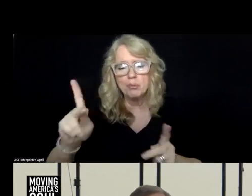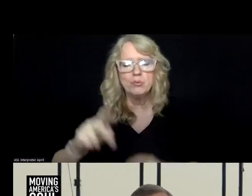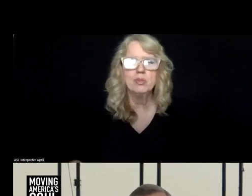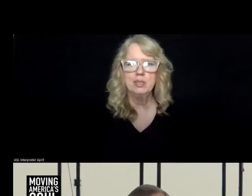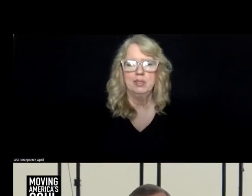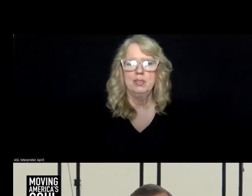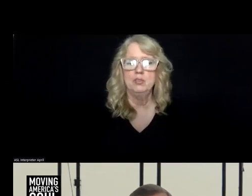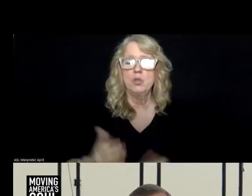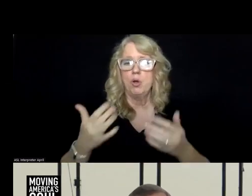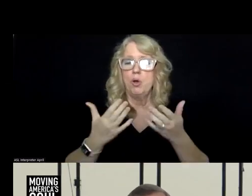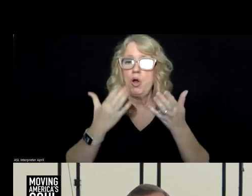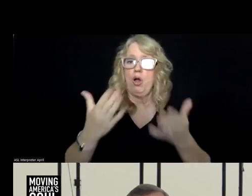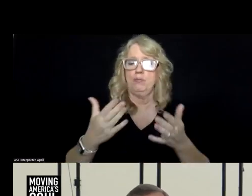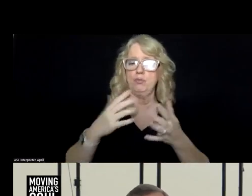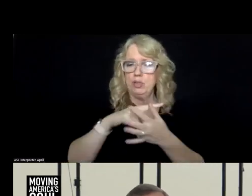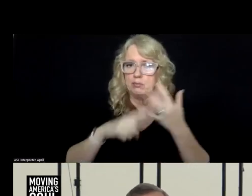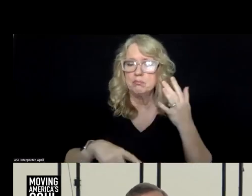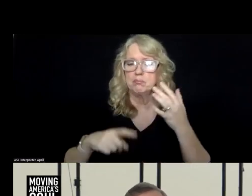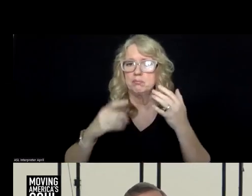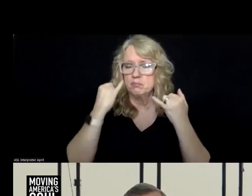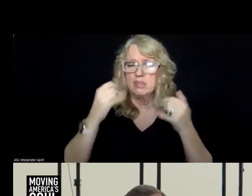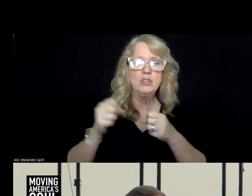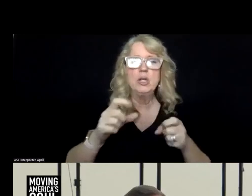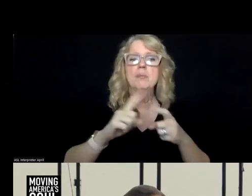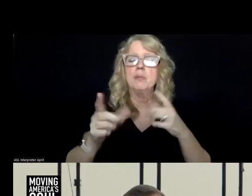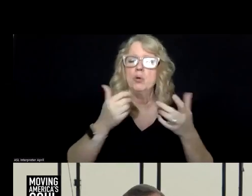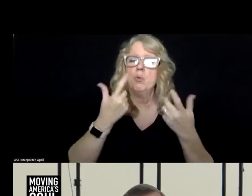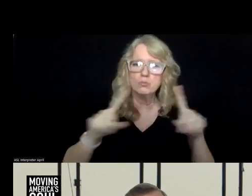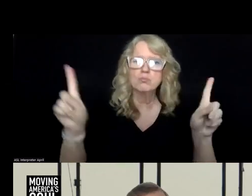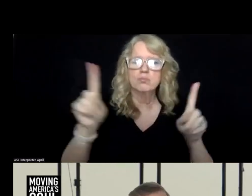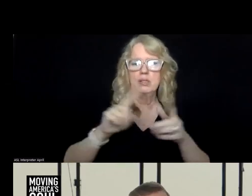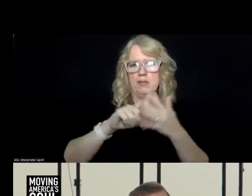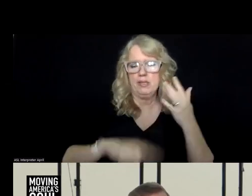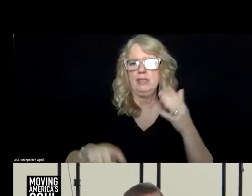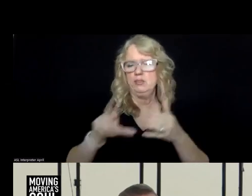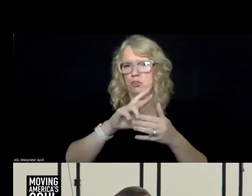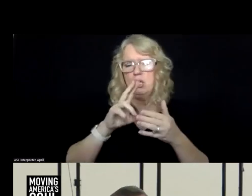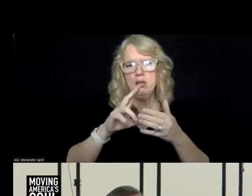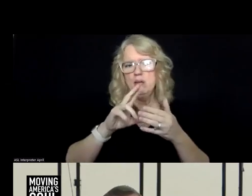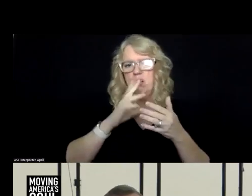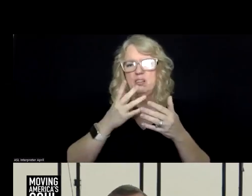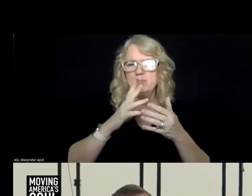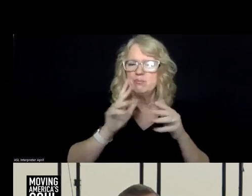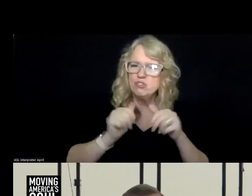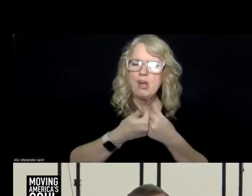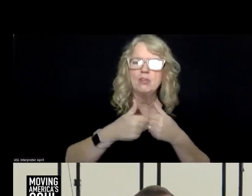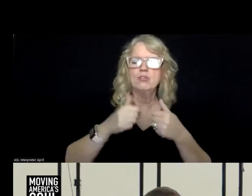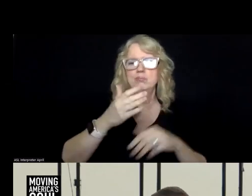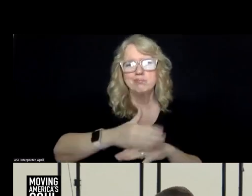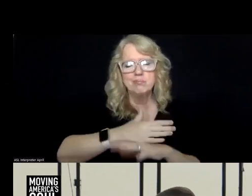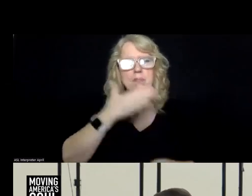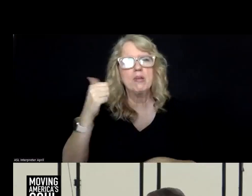by offering these strategies, SAMHSA seeks to overcome these challenges. It advocates for better working conditions and